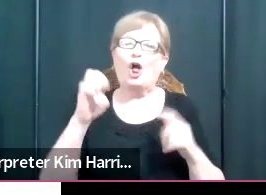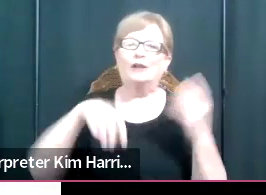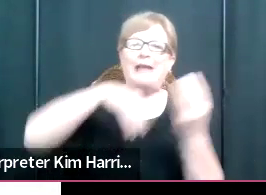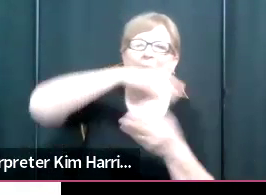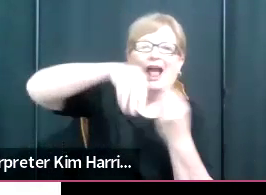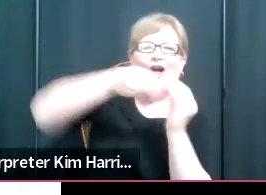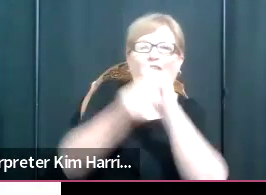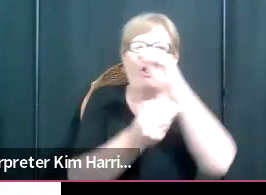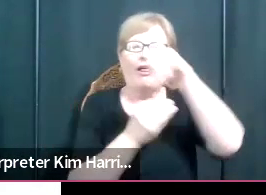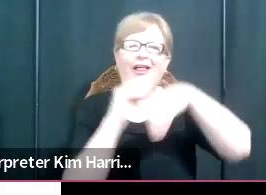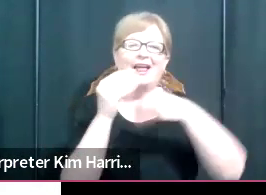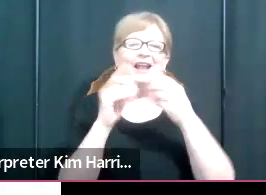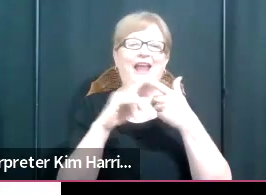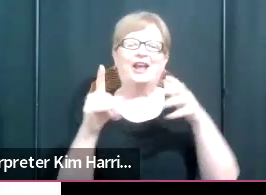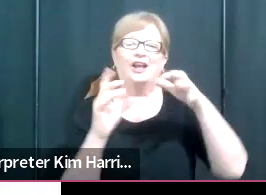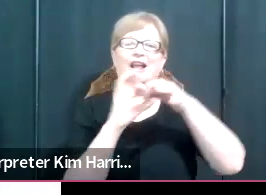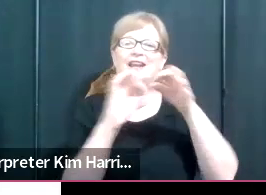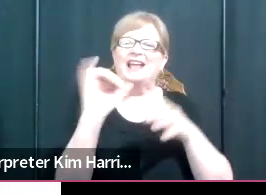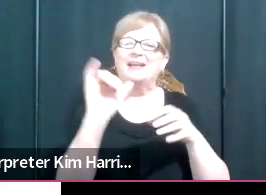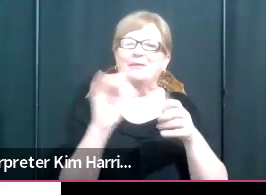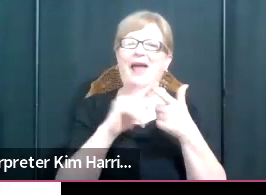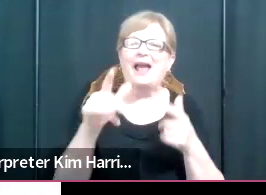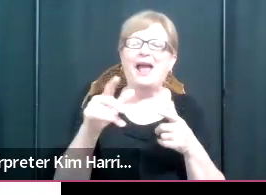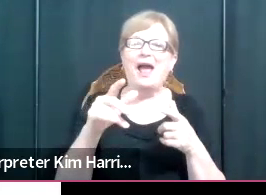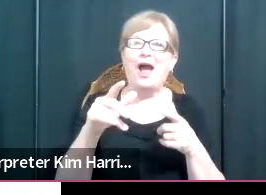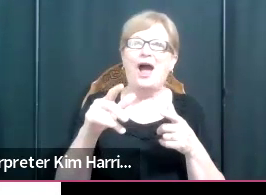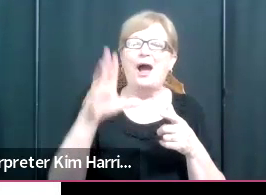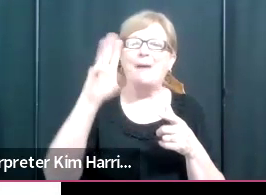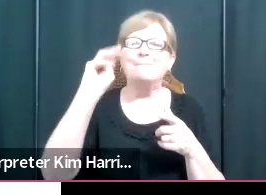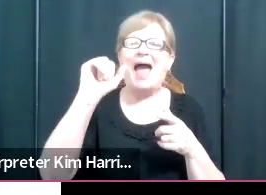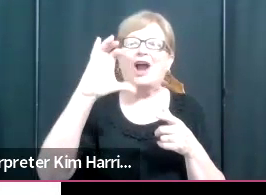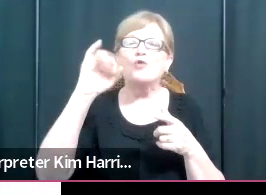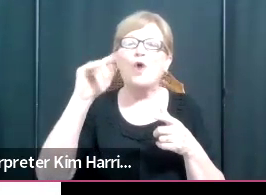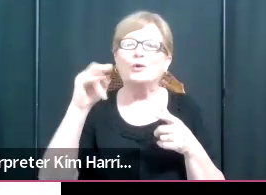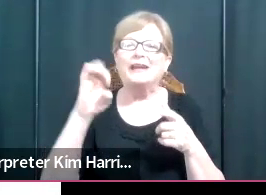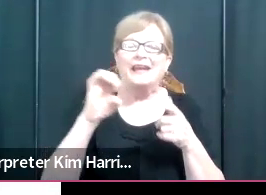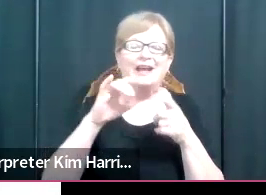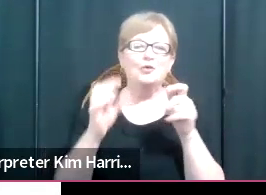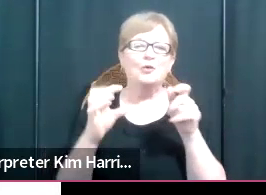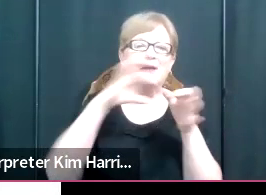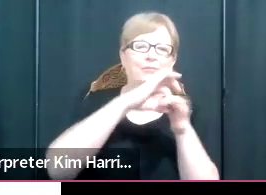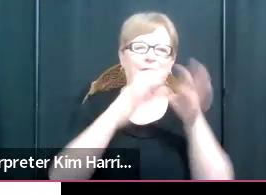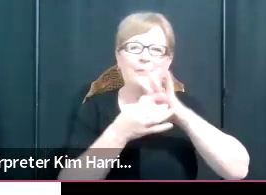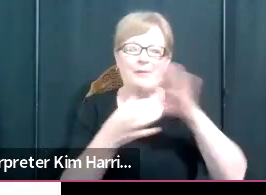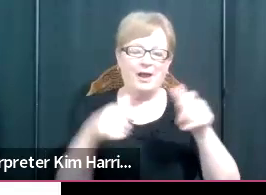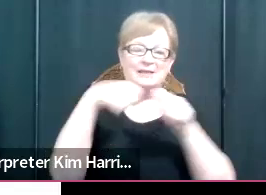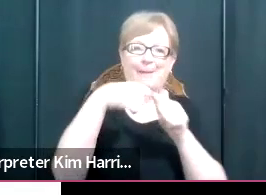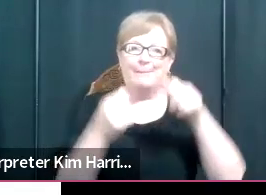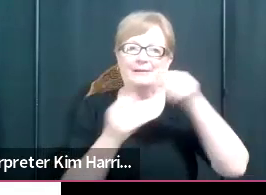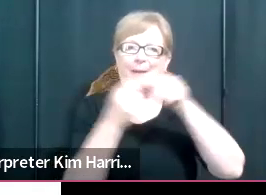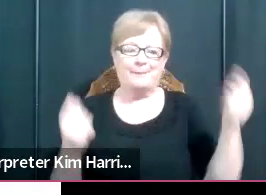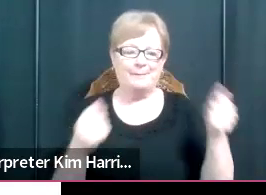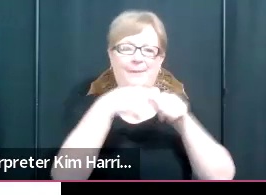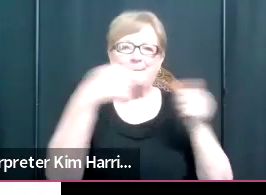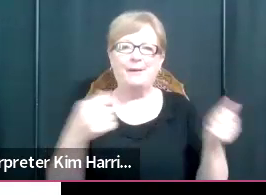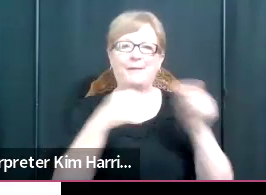of, they're like individual joints, like macaroni noodle shaped that you kind of all pop together and you can twist and pull it into different shapes, including kind of